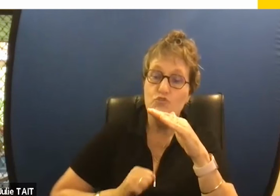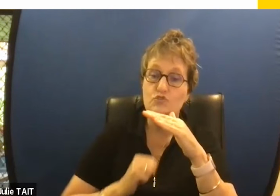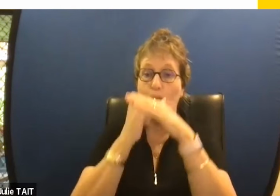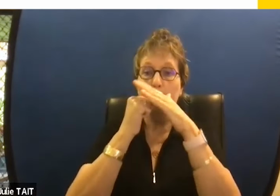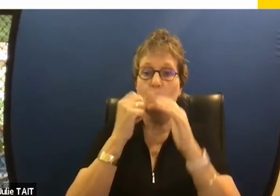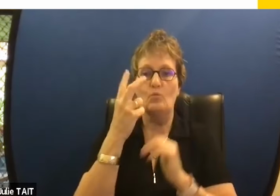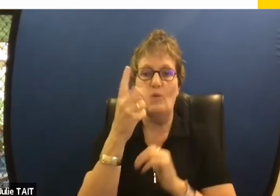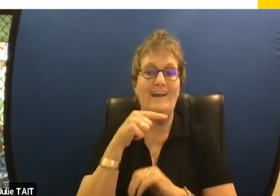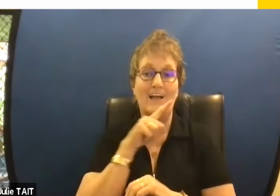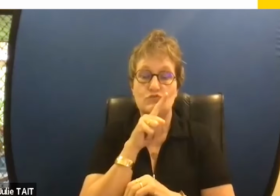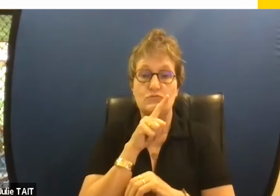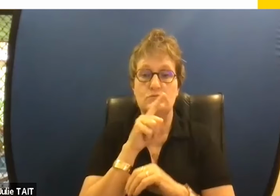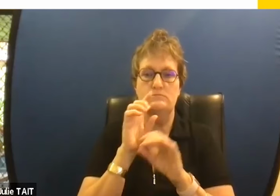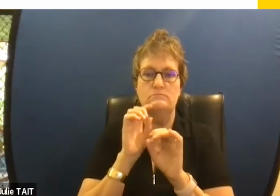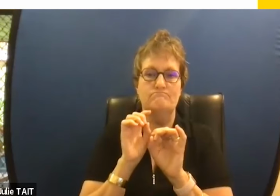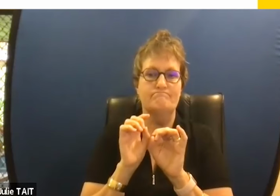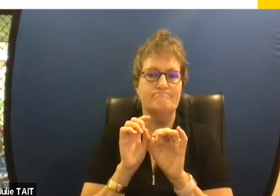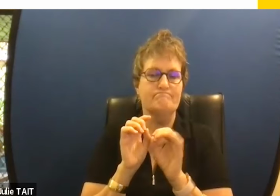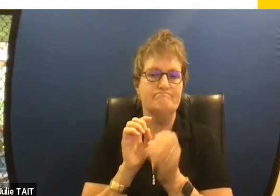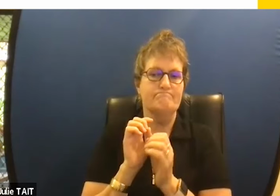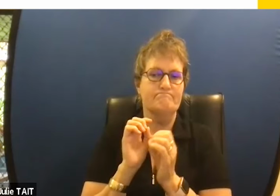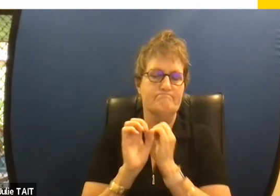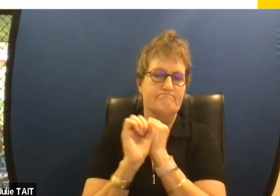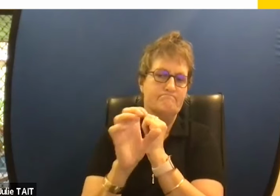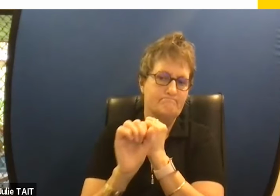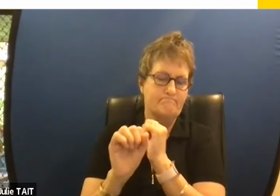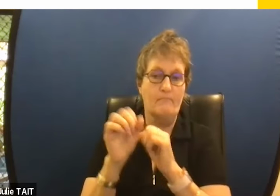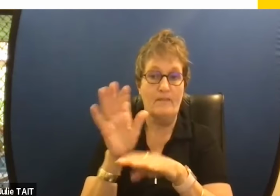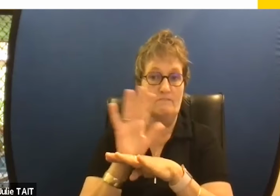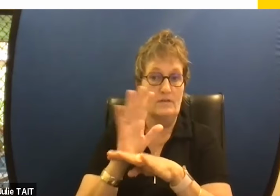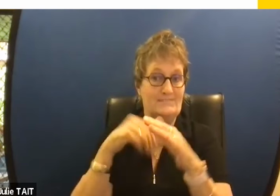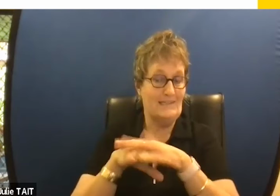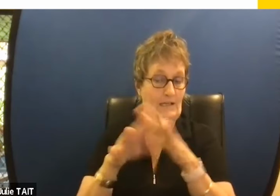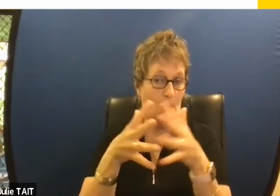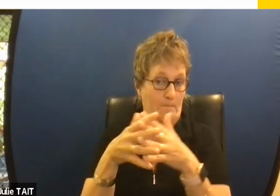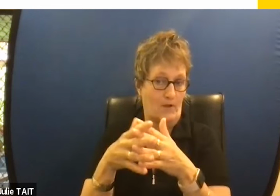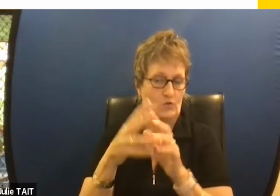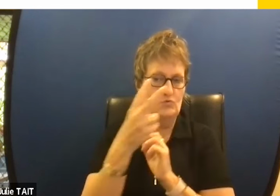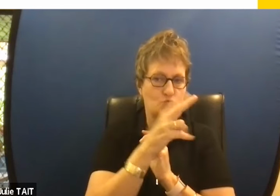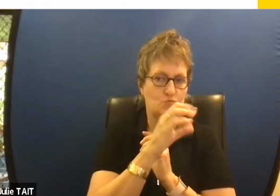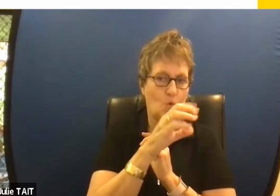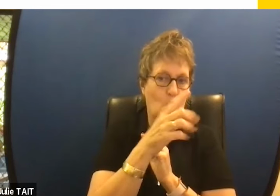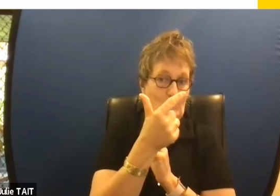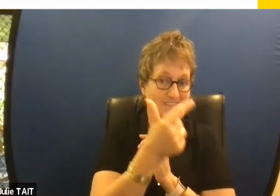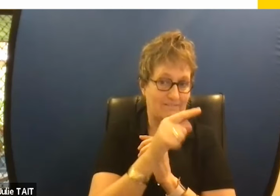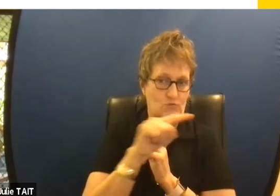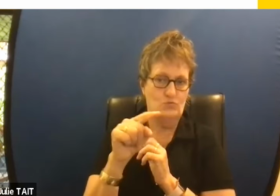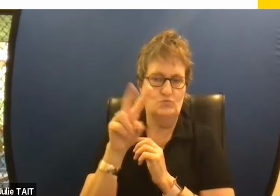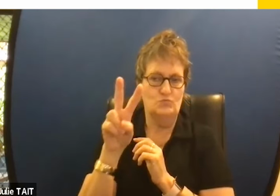top 100 selling films in United States from 2007 to 2019.